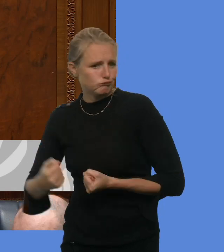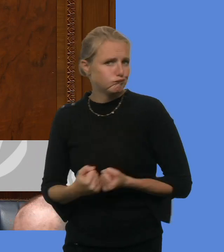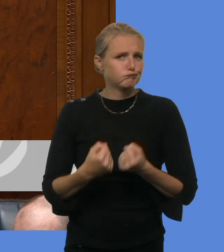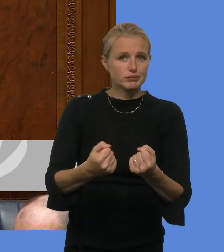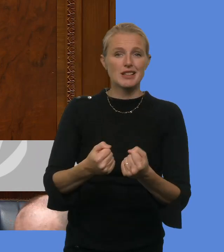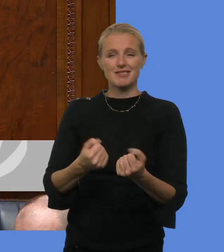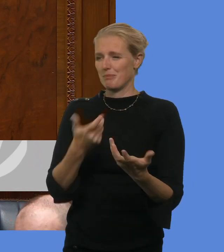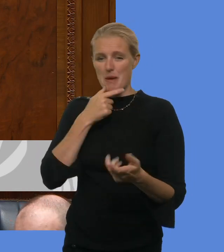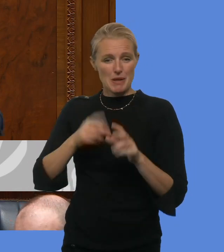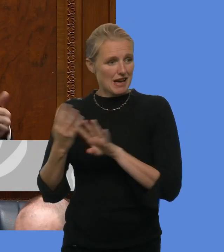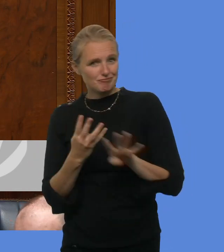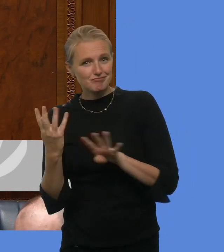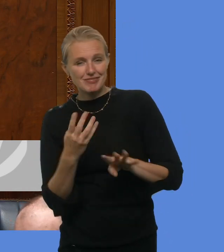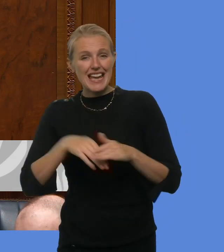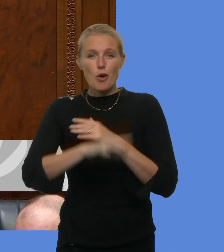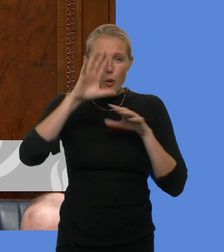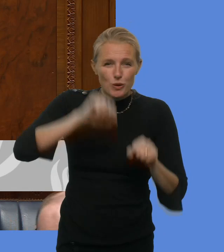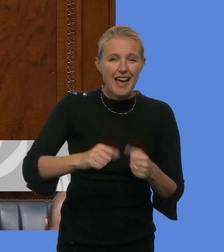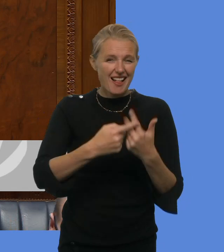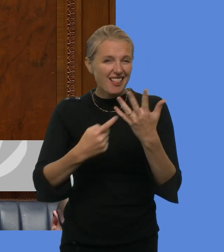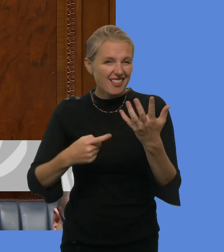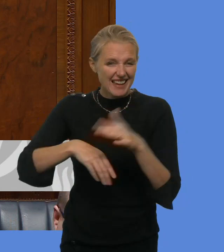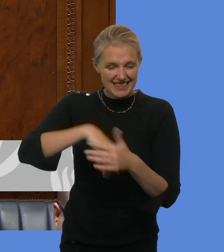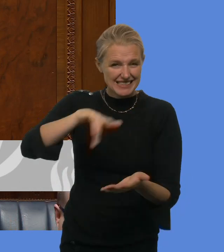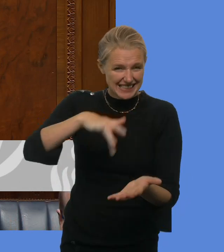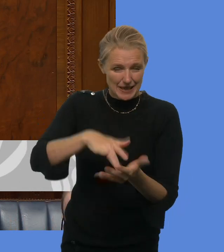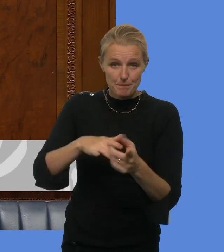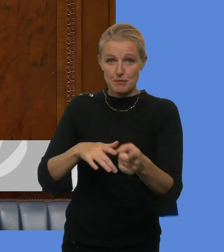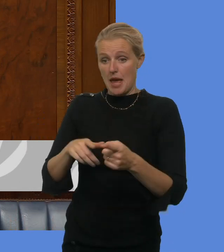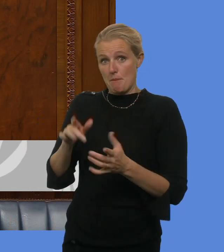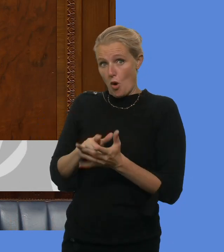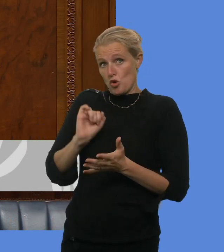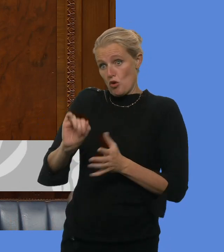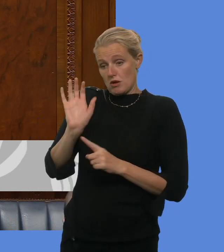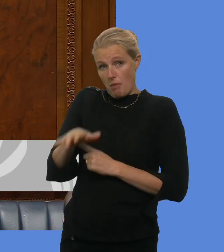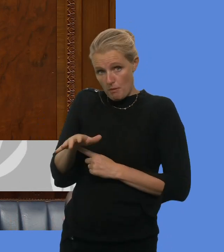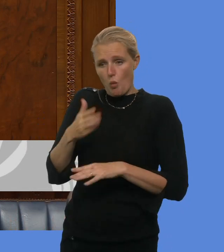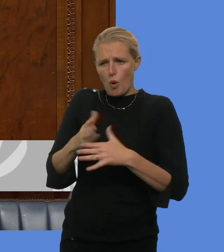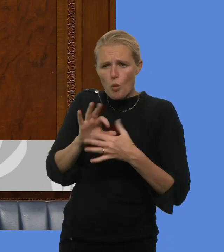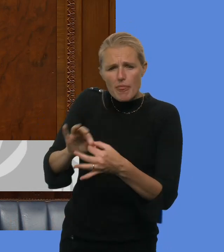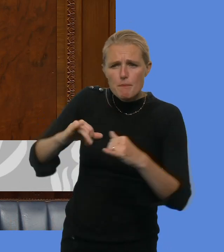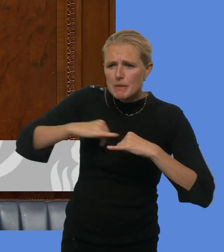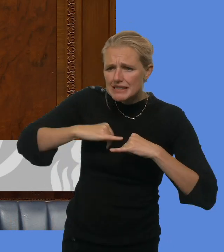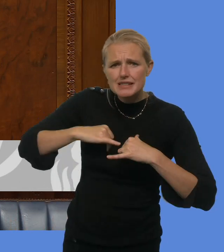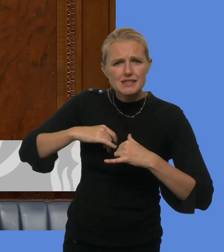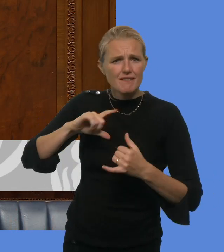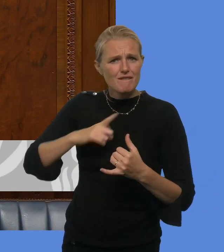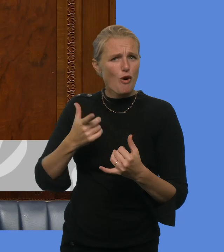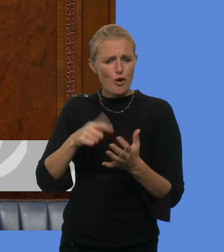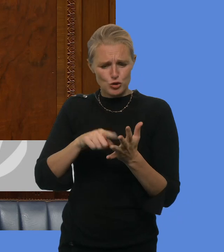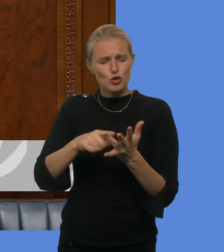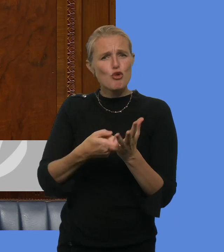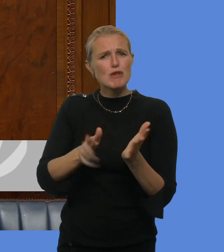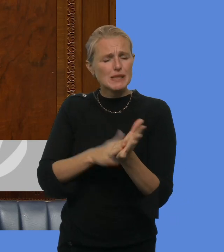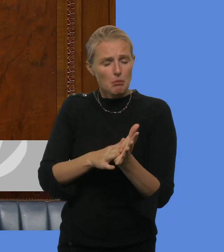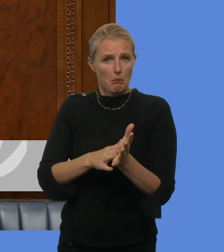important that DFI is working in conjunction with those businesses. So with that in mind, I've been informed today that DFI have put a